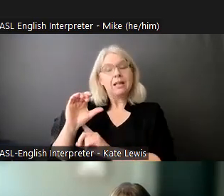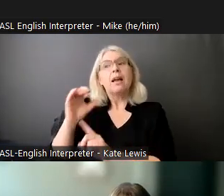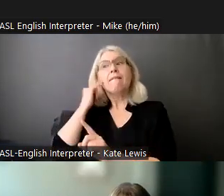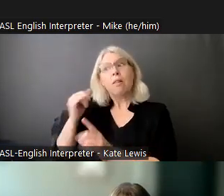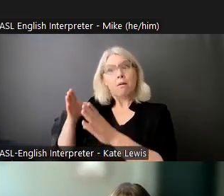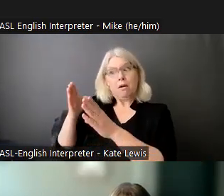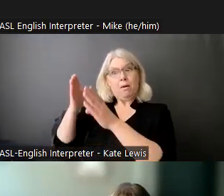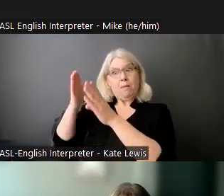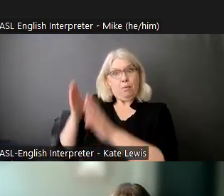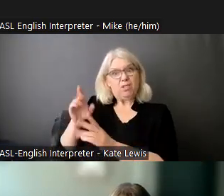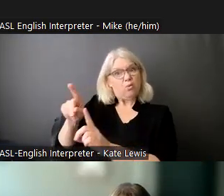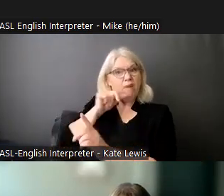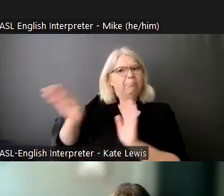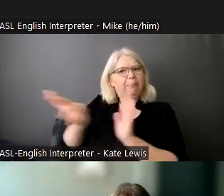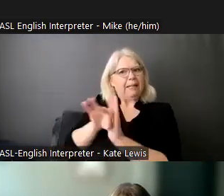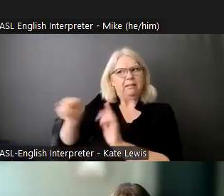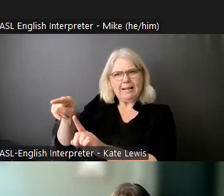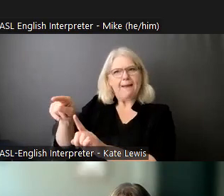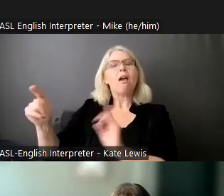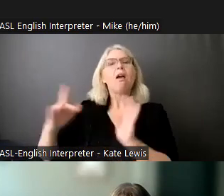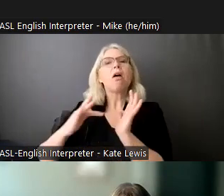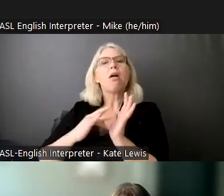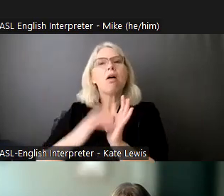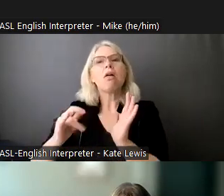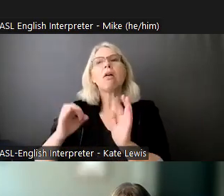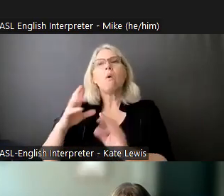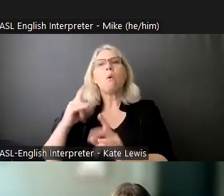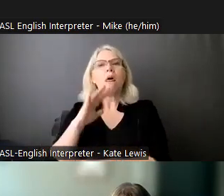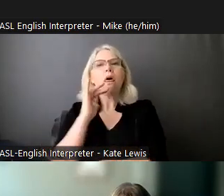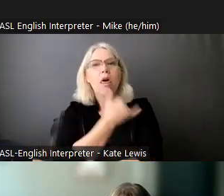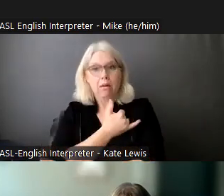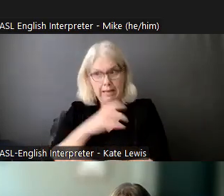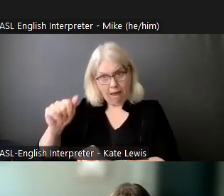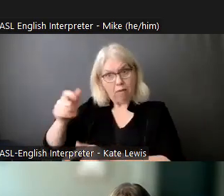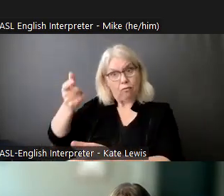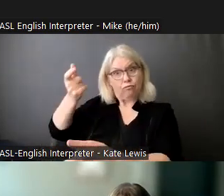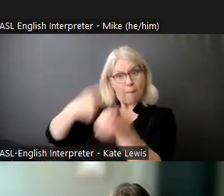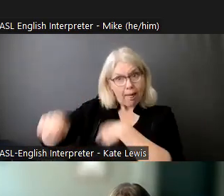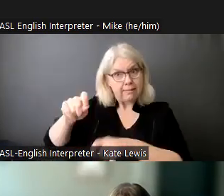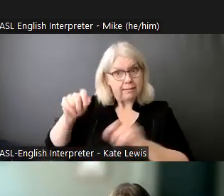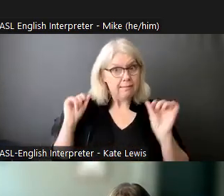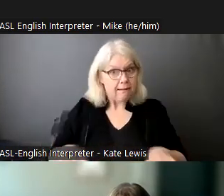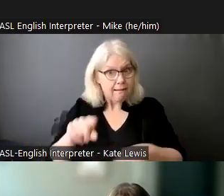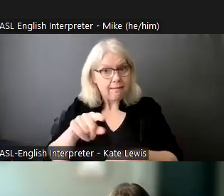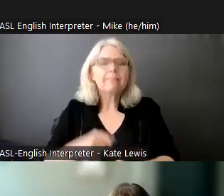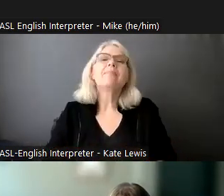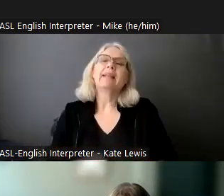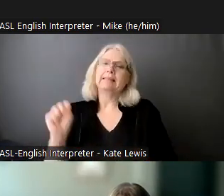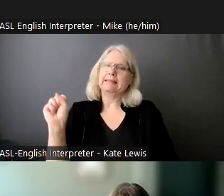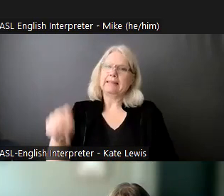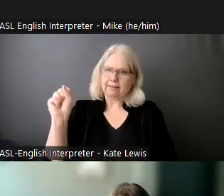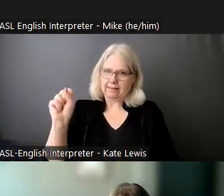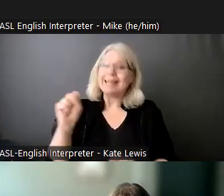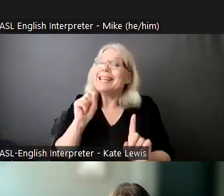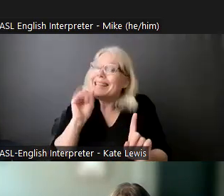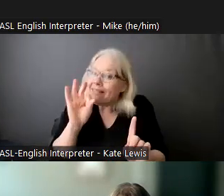the person that you've selected, is misusing their authority? And the simple answer is yes, as long as the grantor still